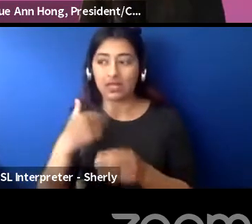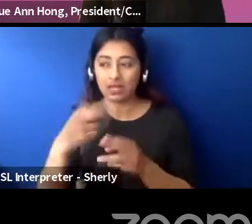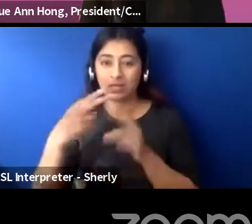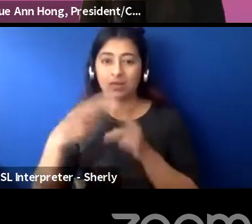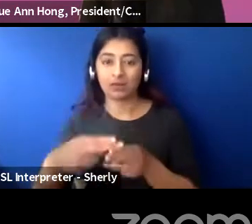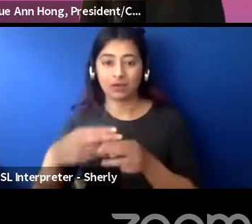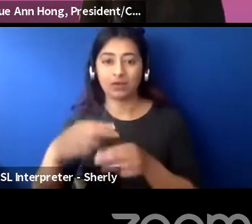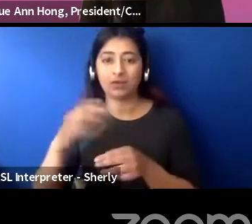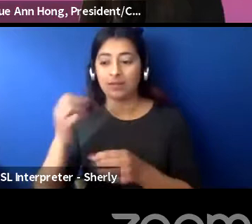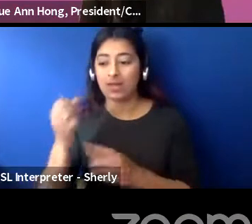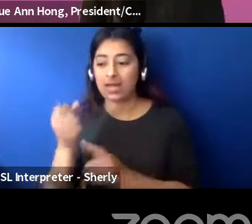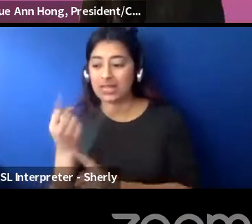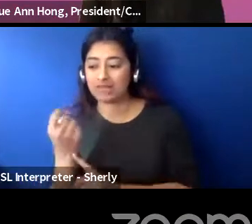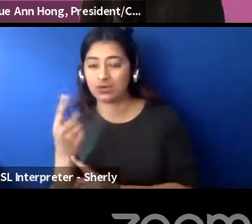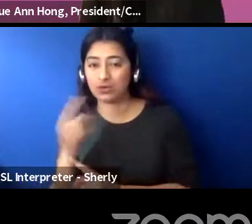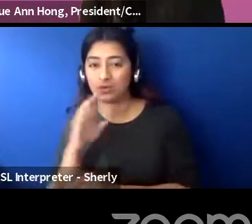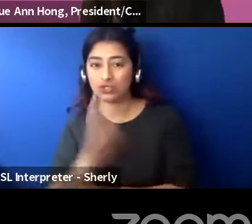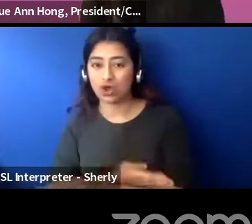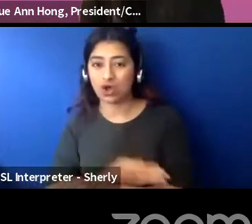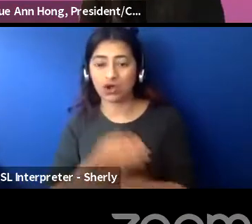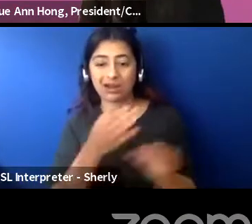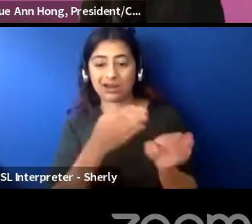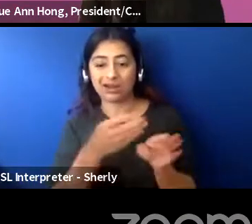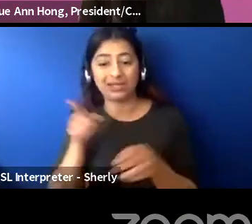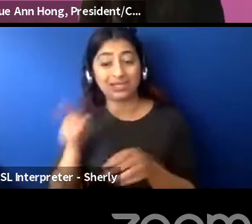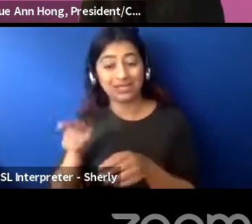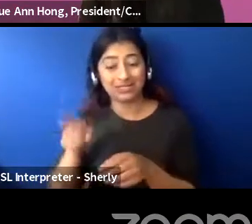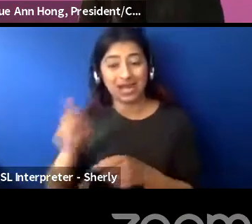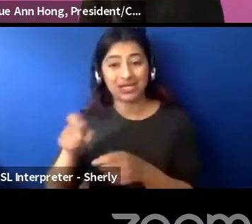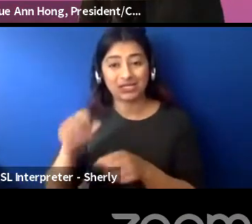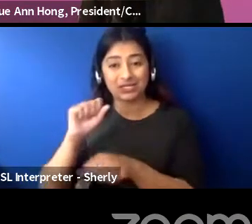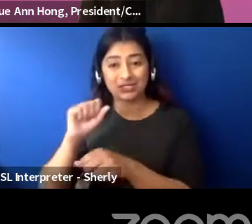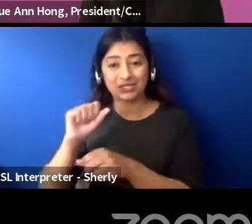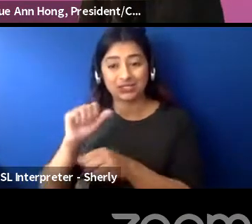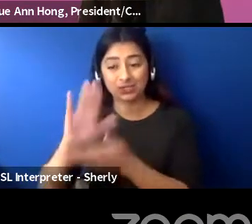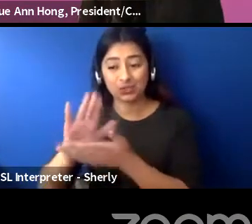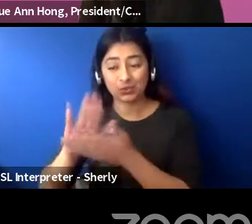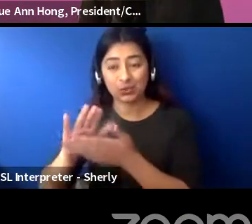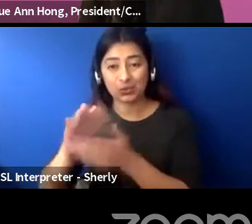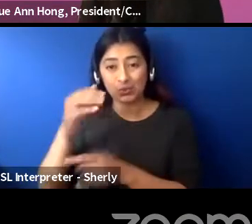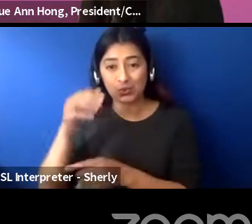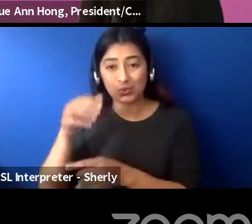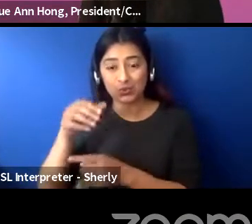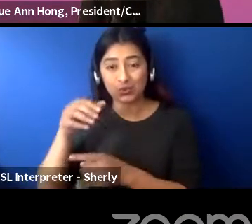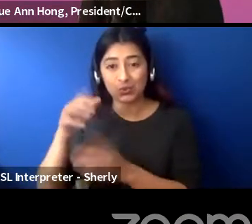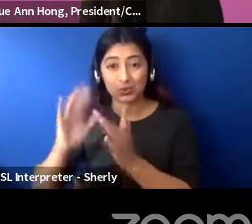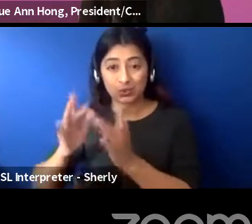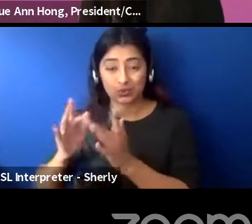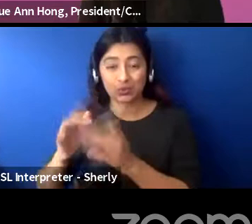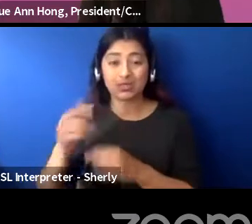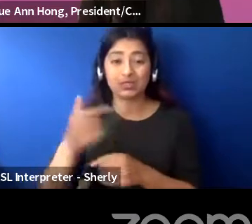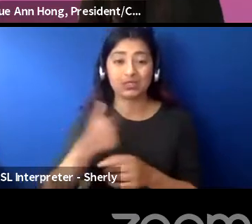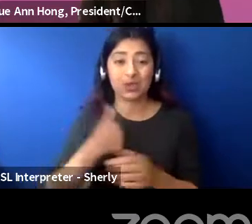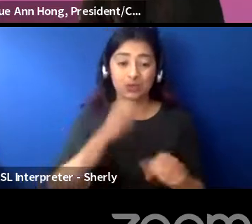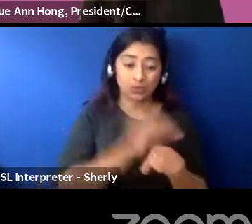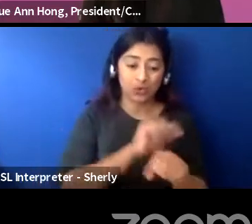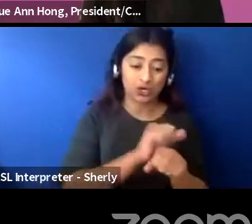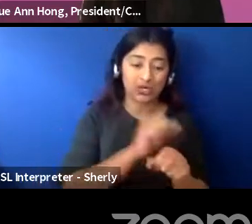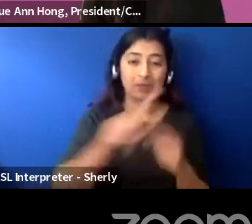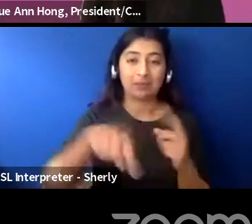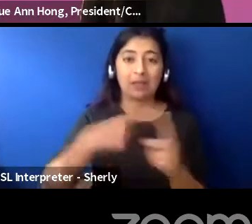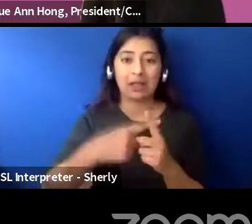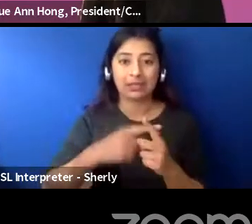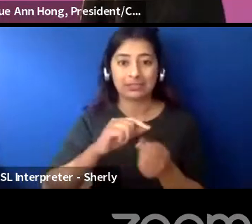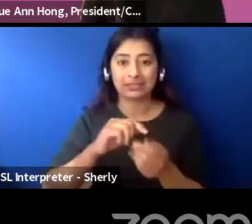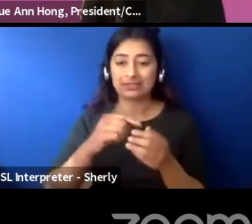virtual school, not only was I expected to work, I also became a 6th grade teacher. And every parent wants